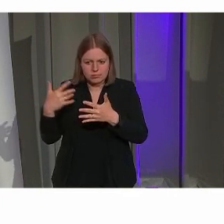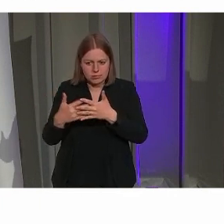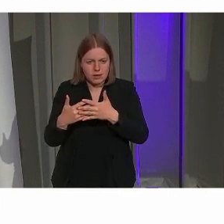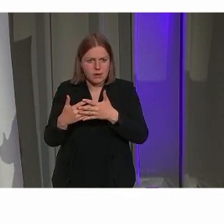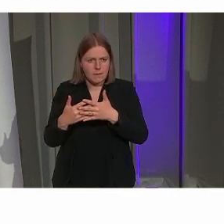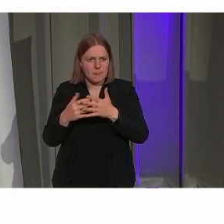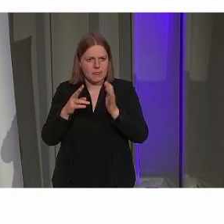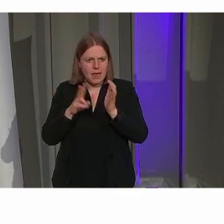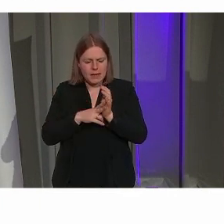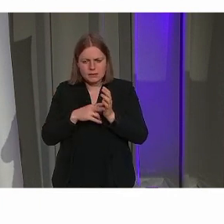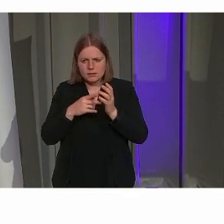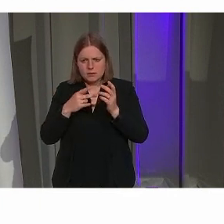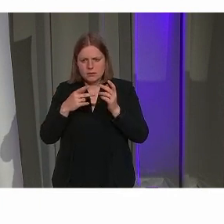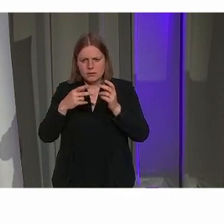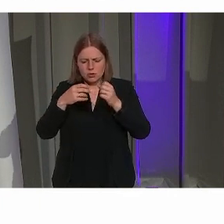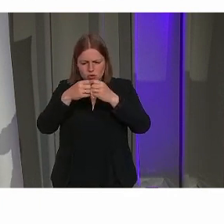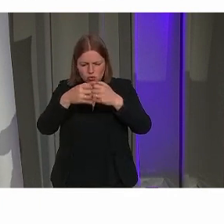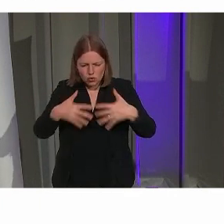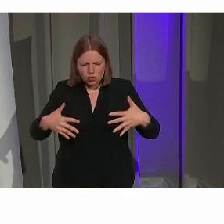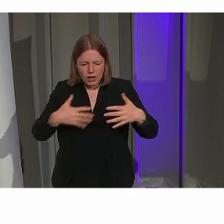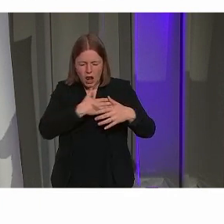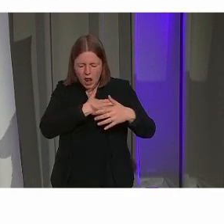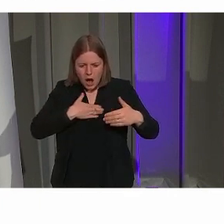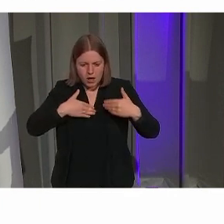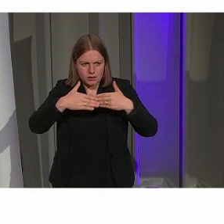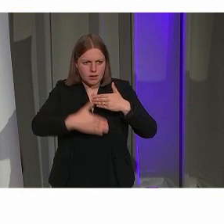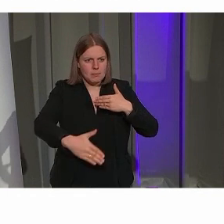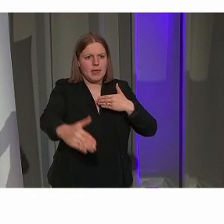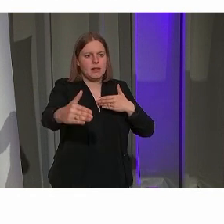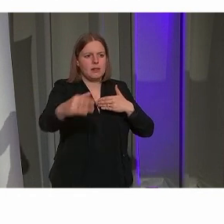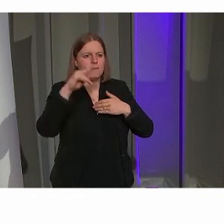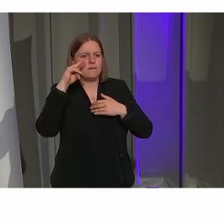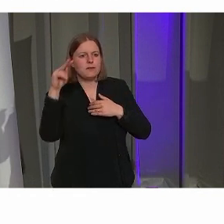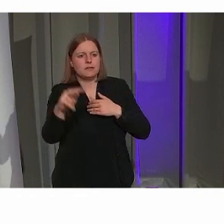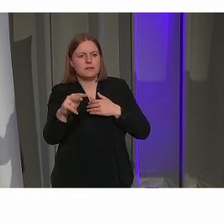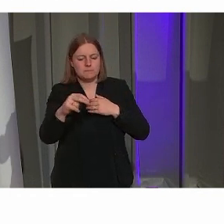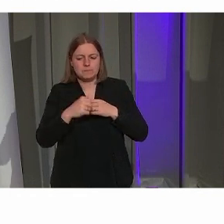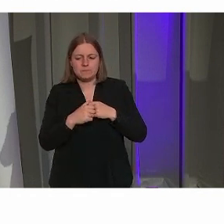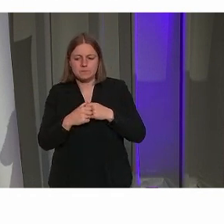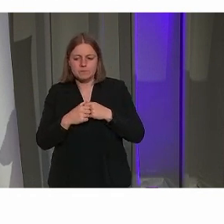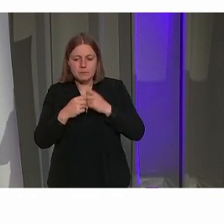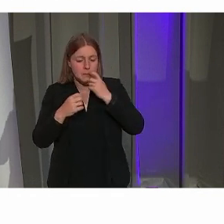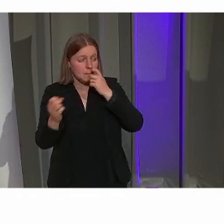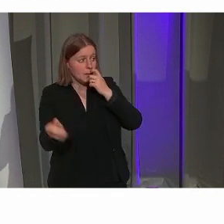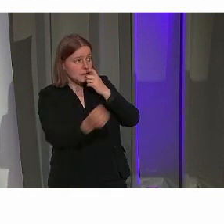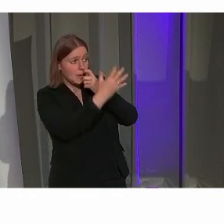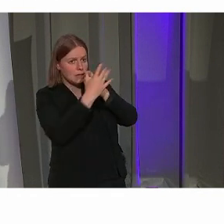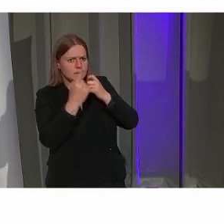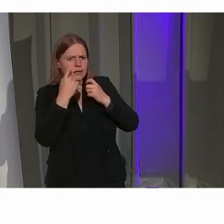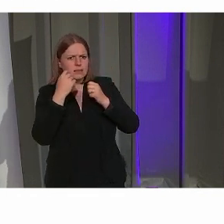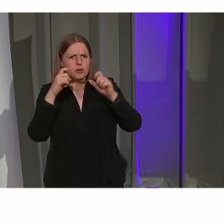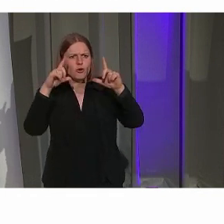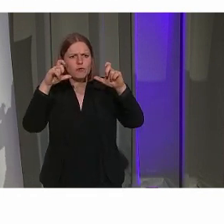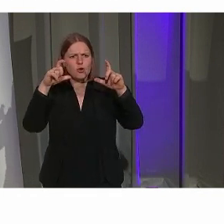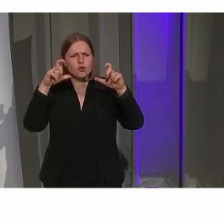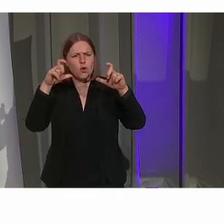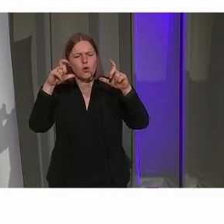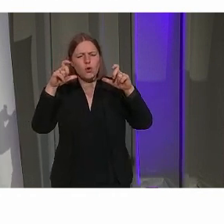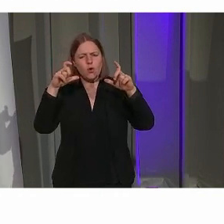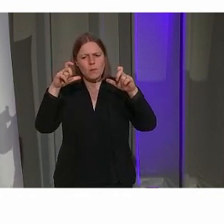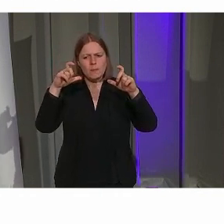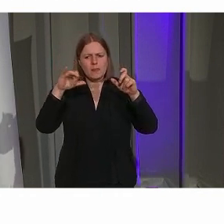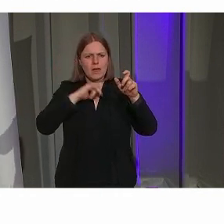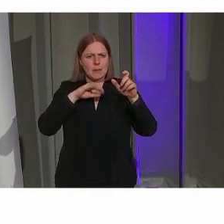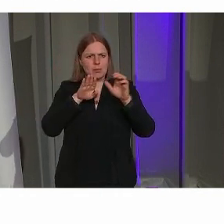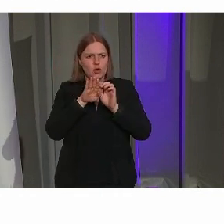we went through, was a very structural, long-term process. Here on the slide you